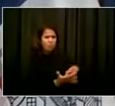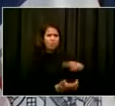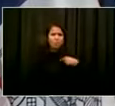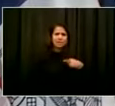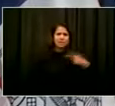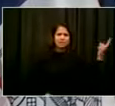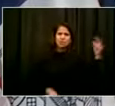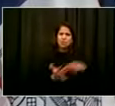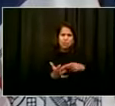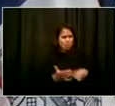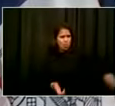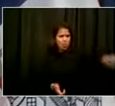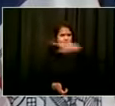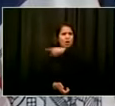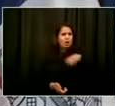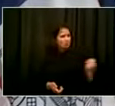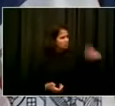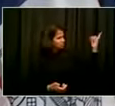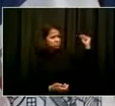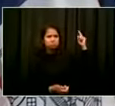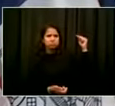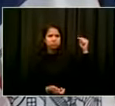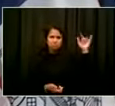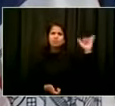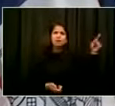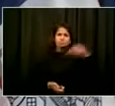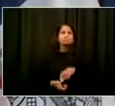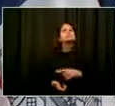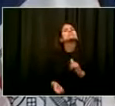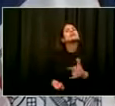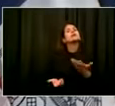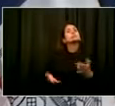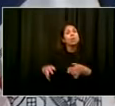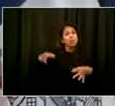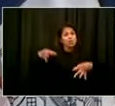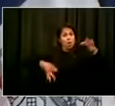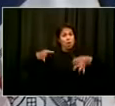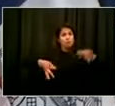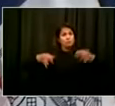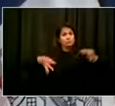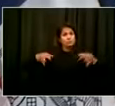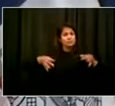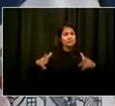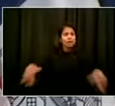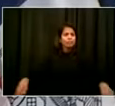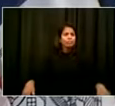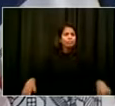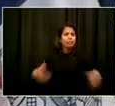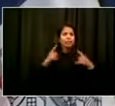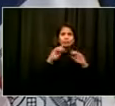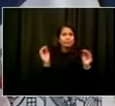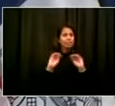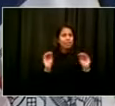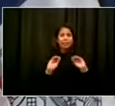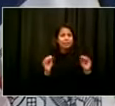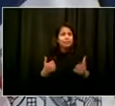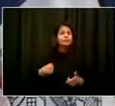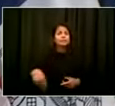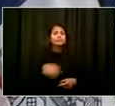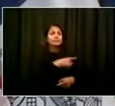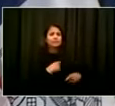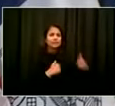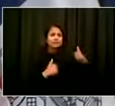engaged in the court process to make sure that what happens in Washington now doesn't further undermine a fair count for New York